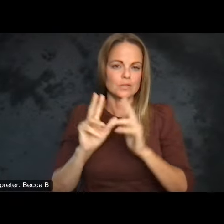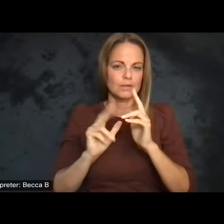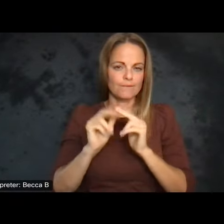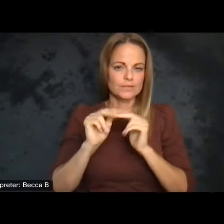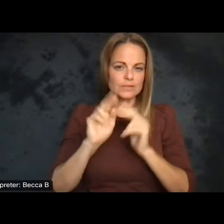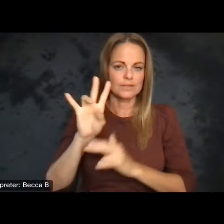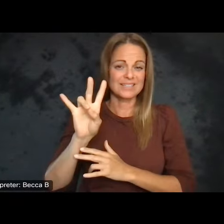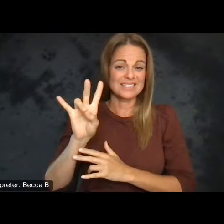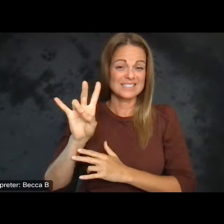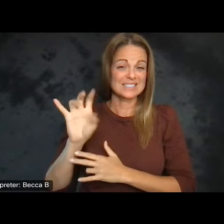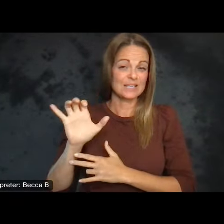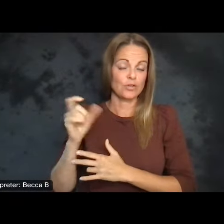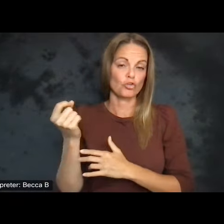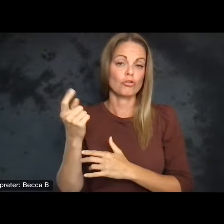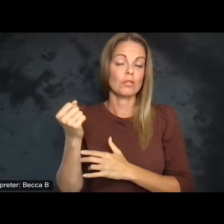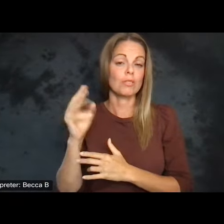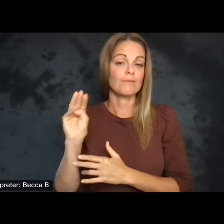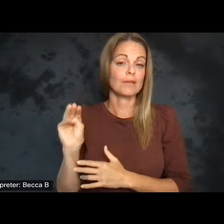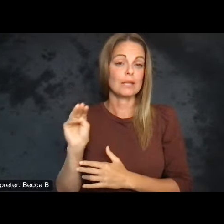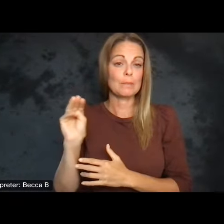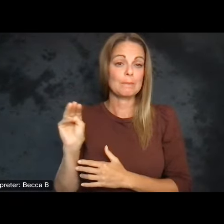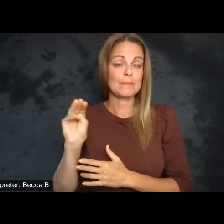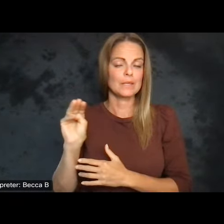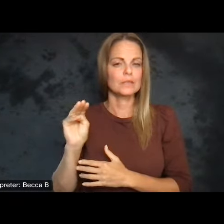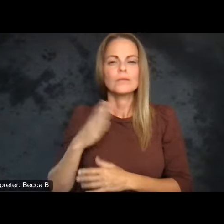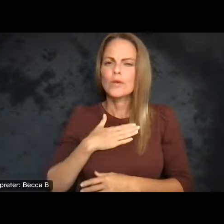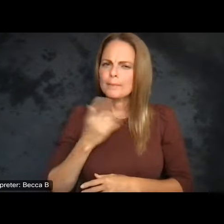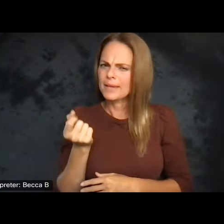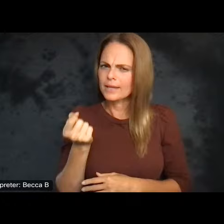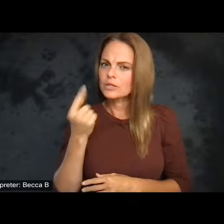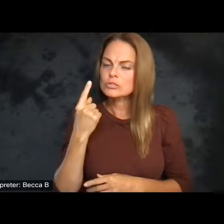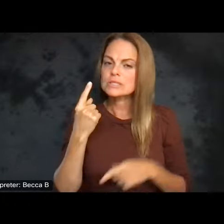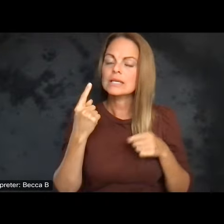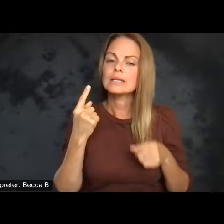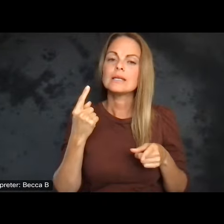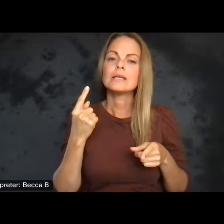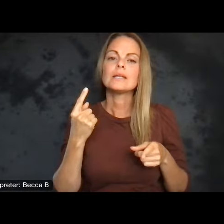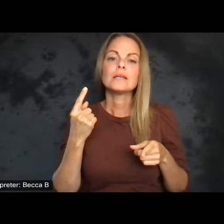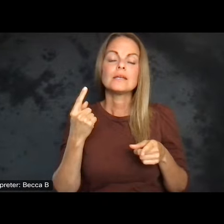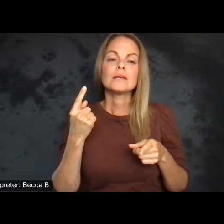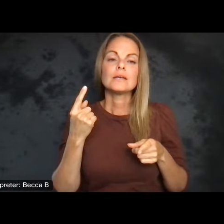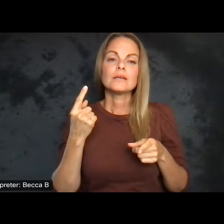$711 million that I'm understanding that we have here